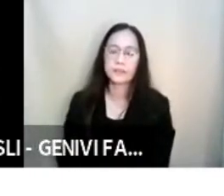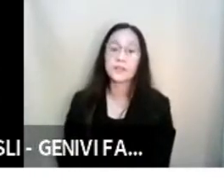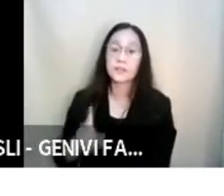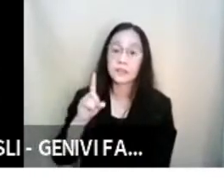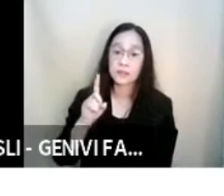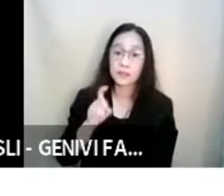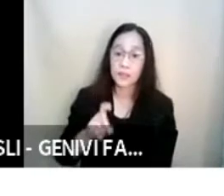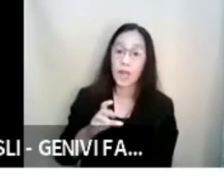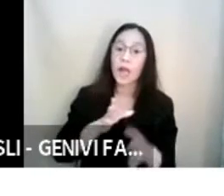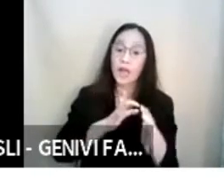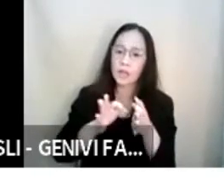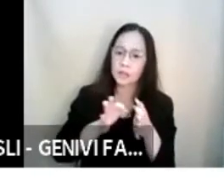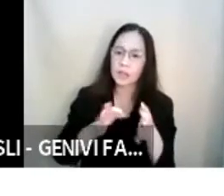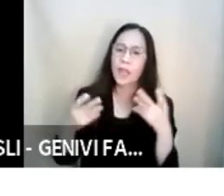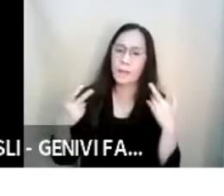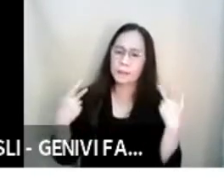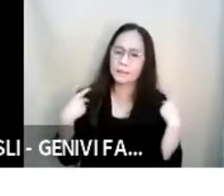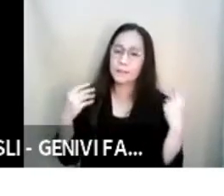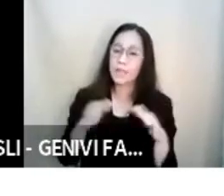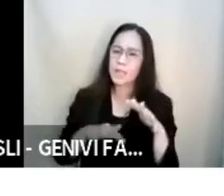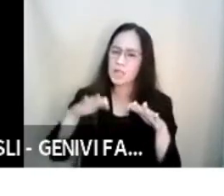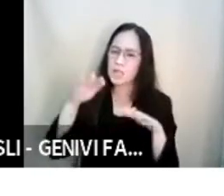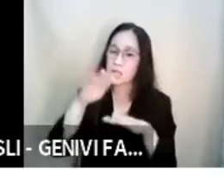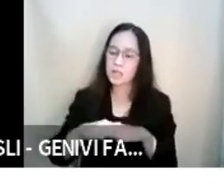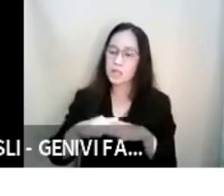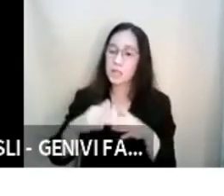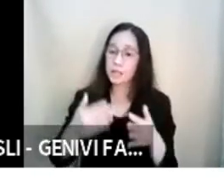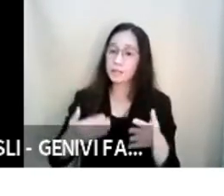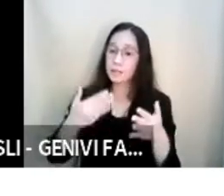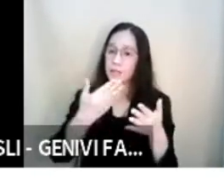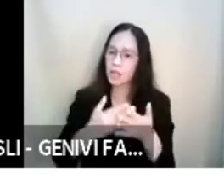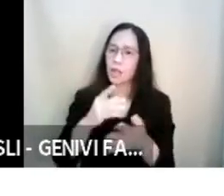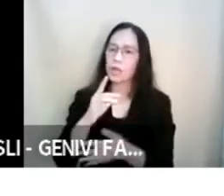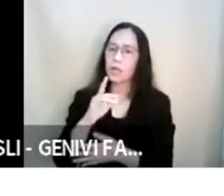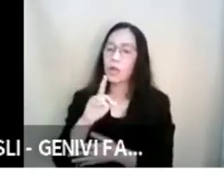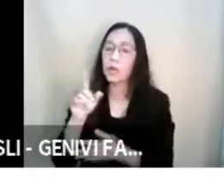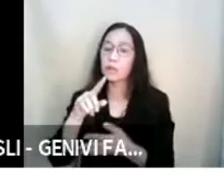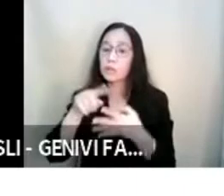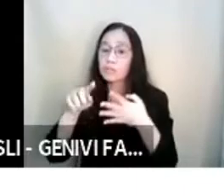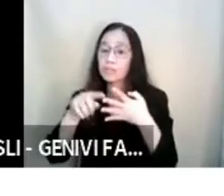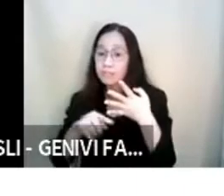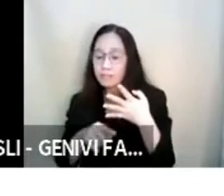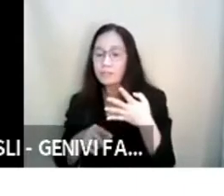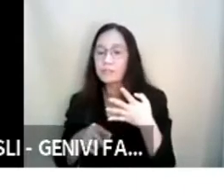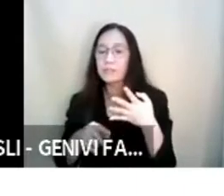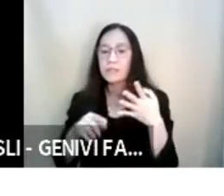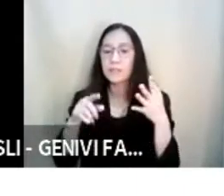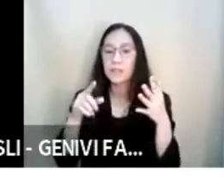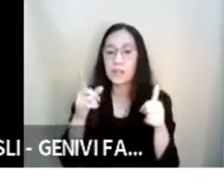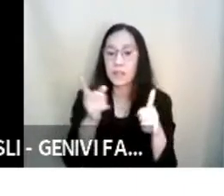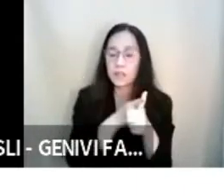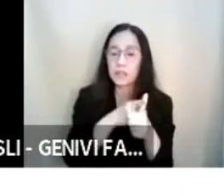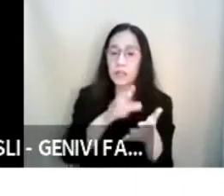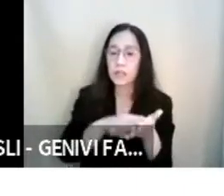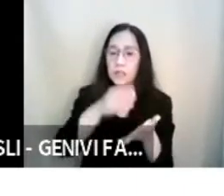i-explain natin that there are steps to get to that stage. And what steps are those? Then first, you need to learn how to